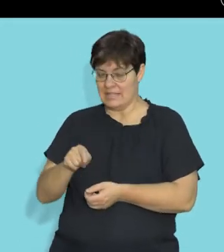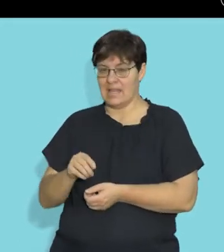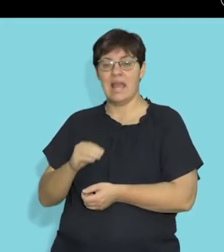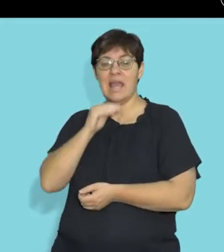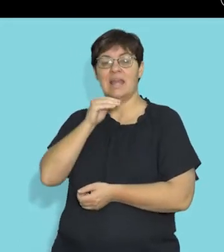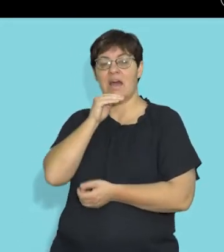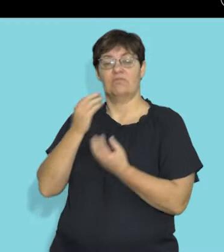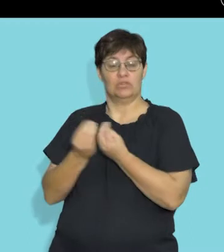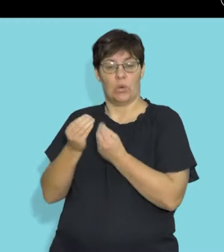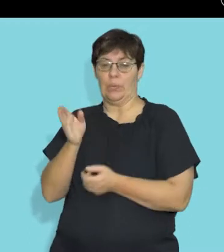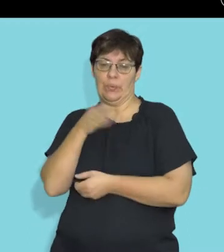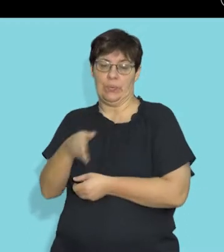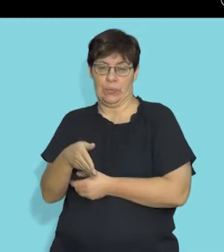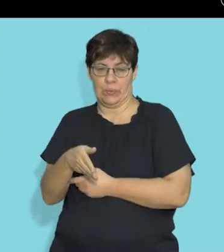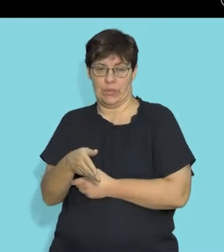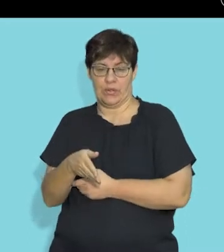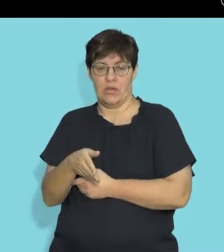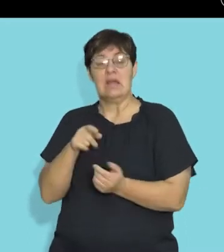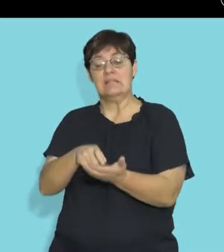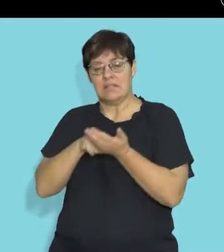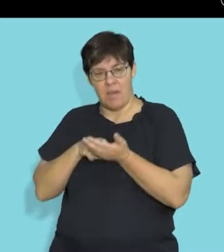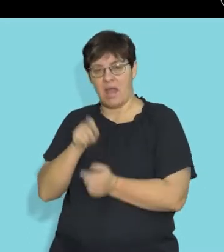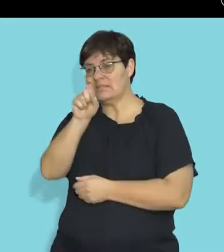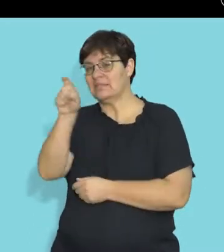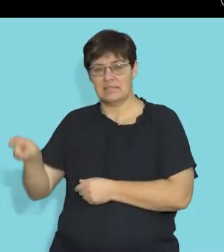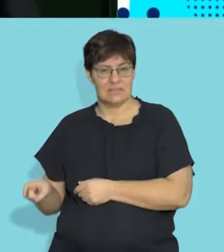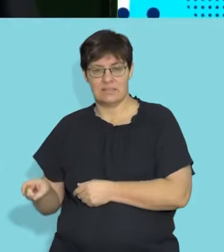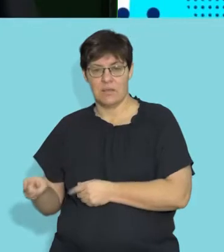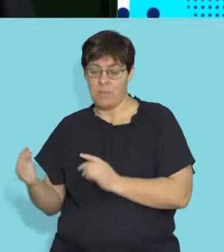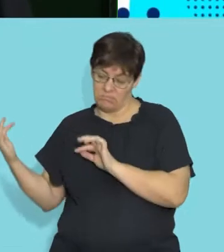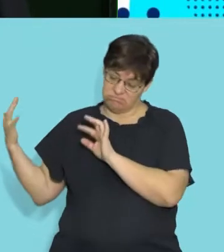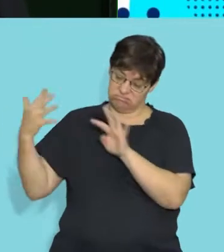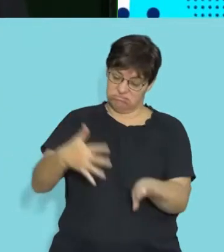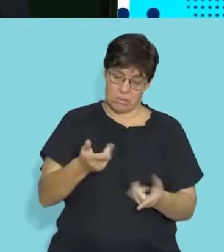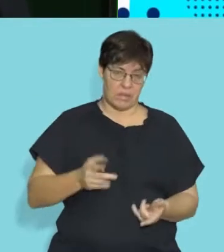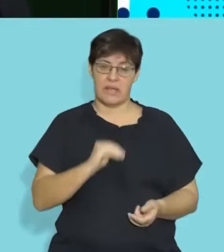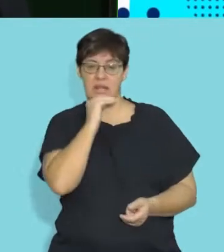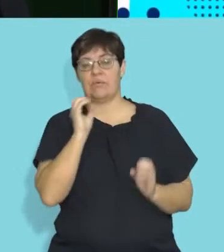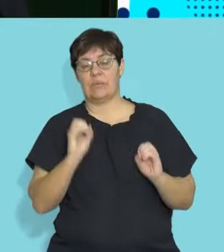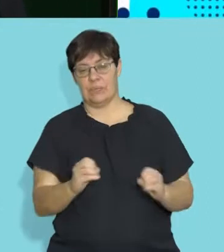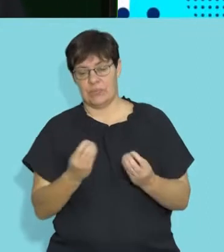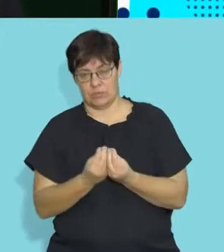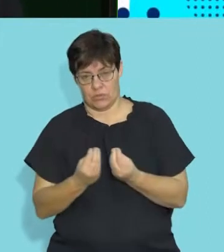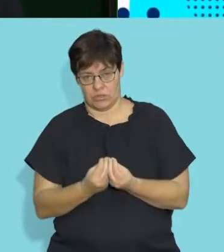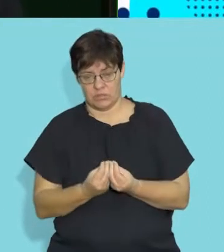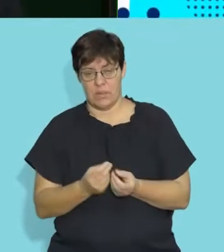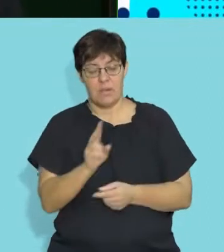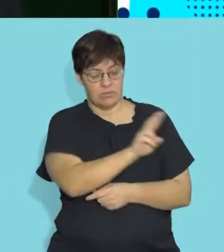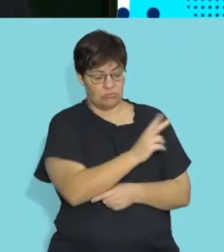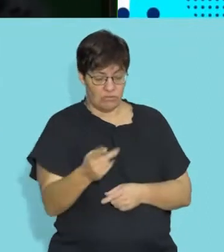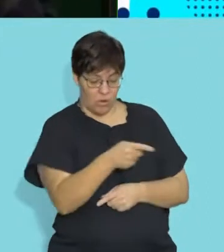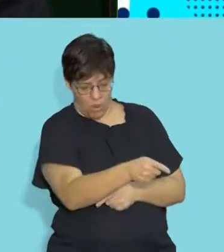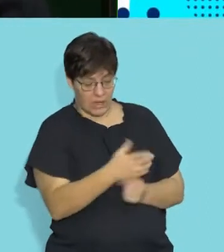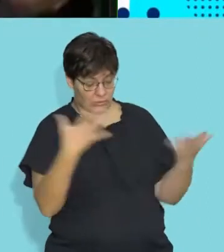hand to meet the demands of that particular branch. Definitely, we need to transfer more